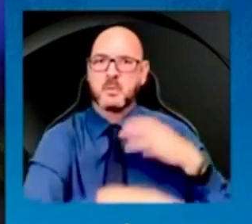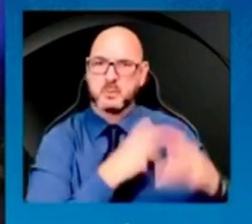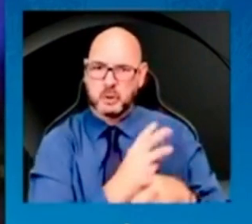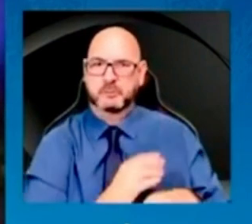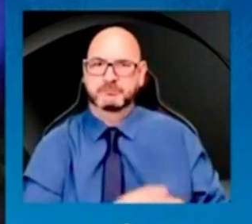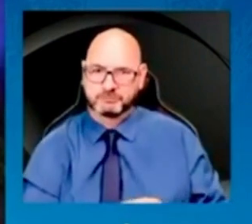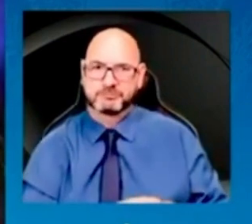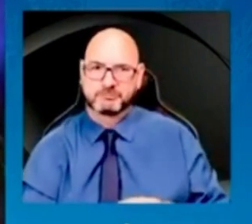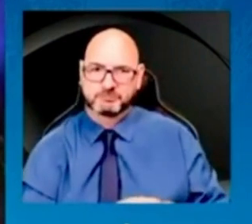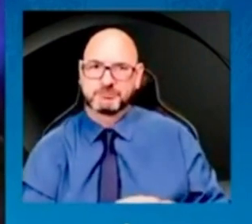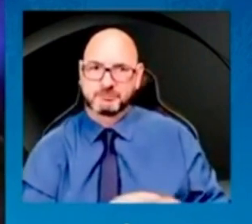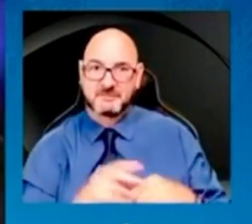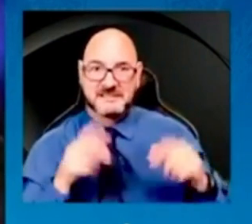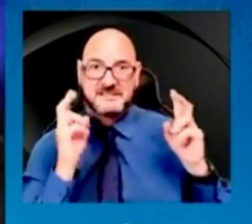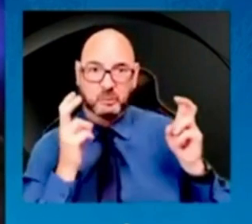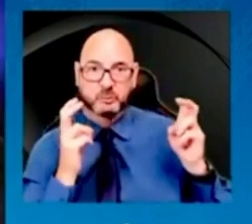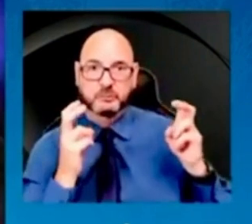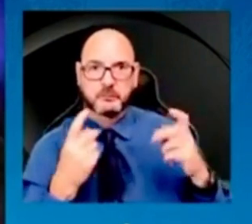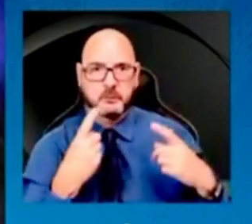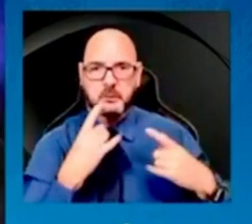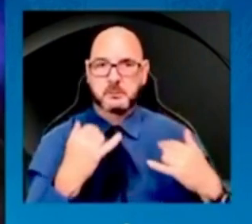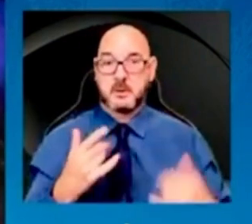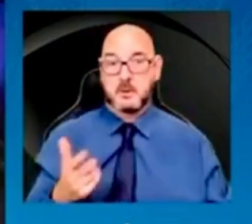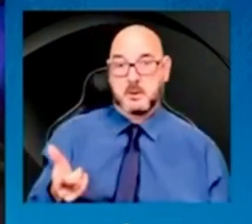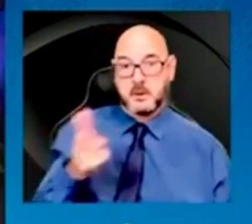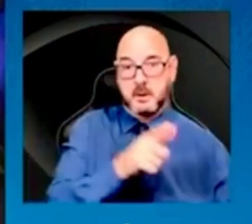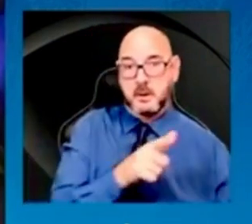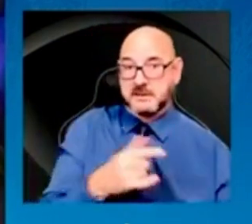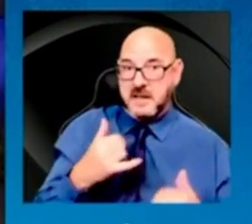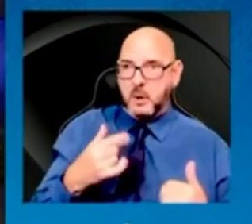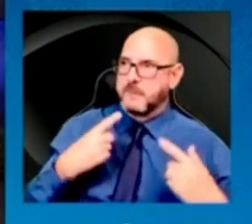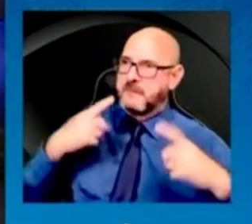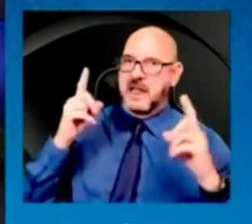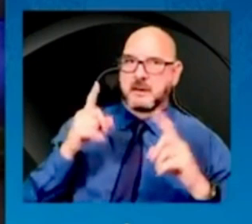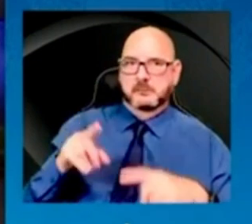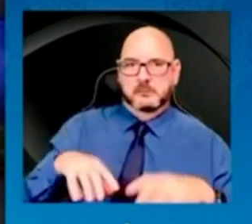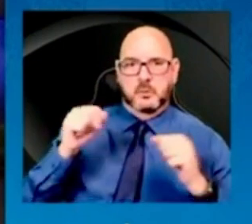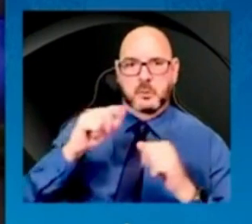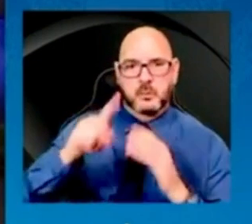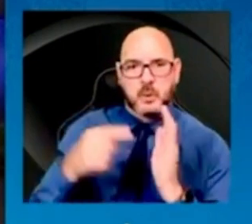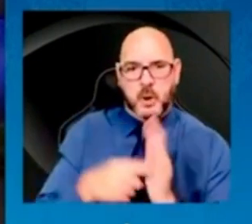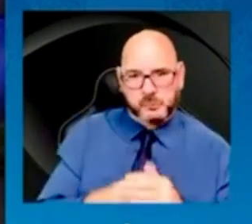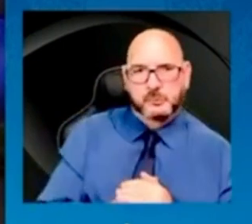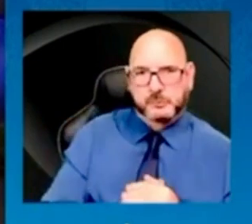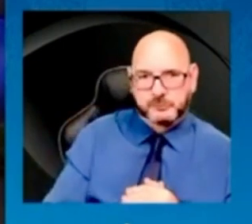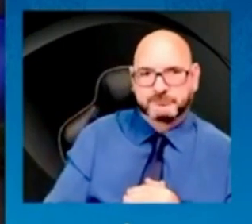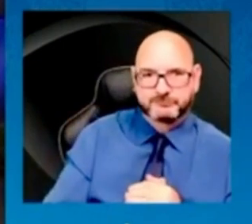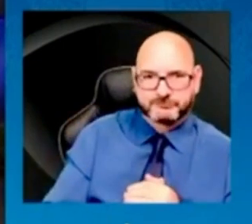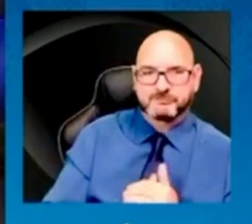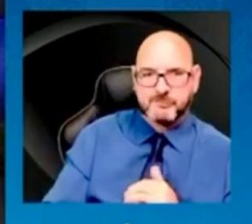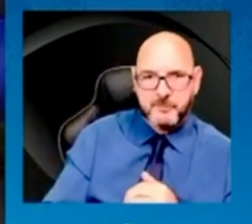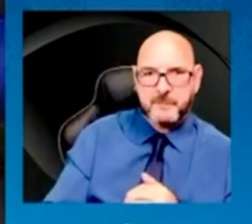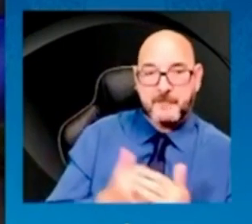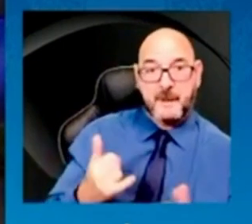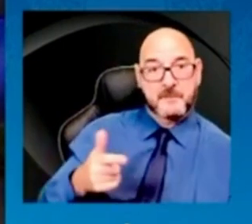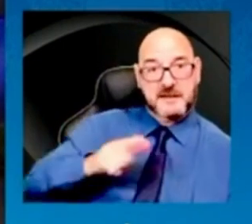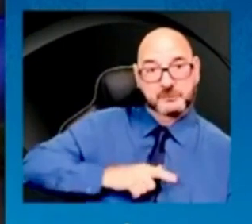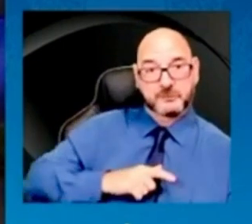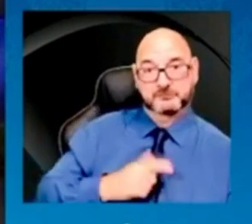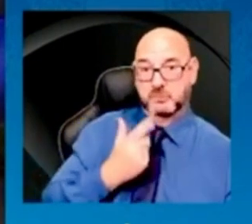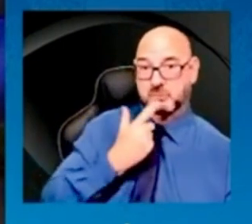that role. That's right. That's right. All right, now it's my turn. We have our note cards to make sure we don't mess up.